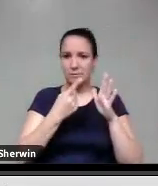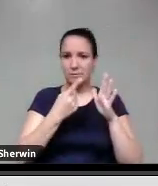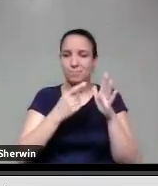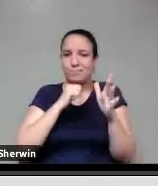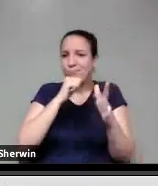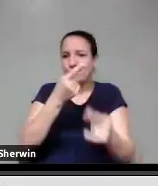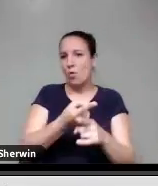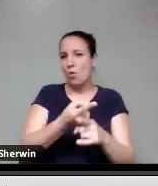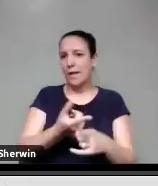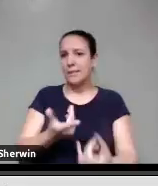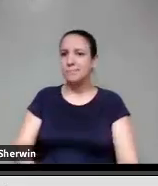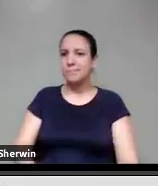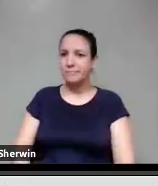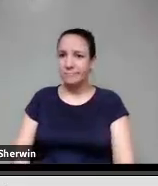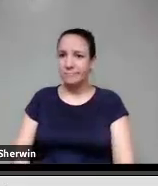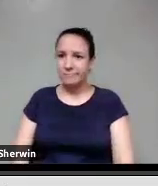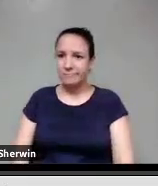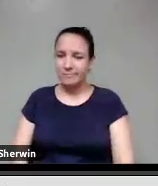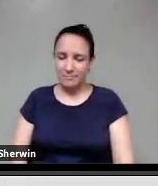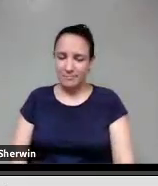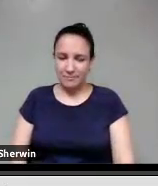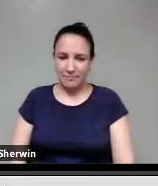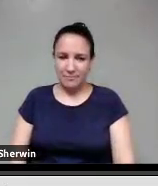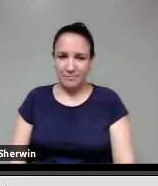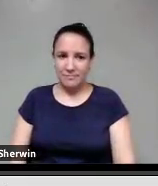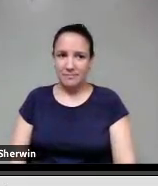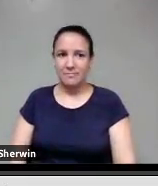right, even after we do it to that extent. So